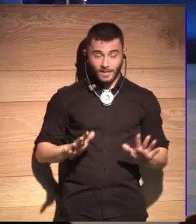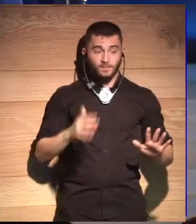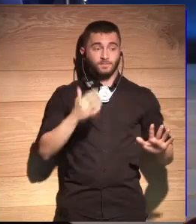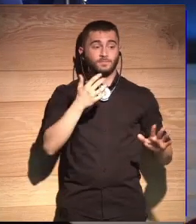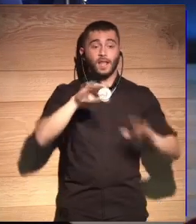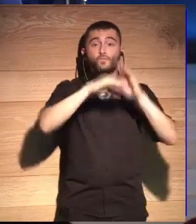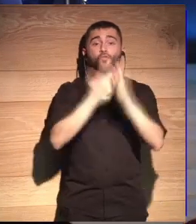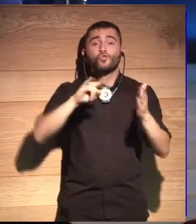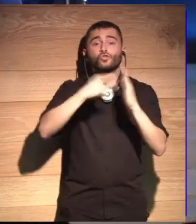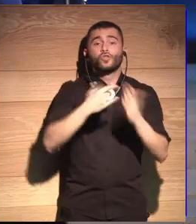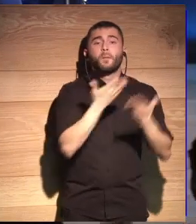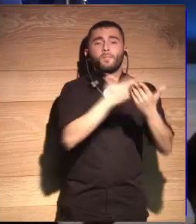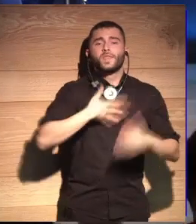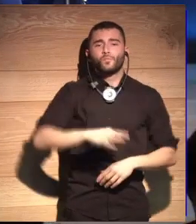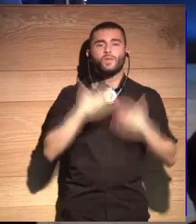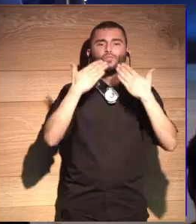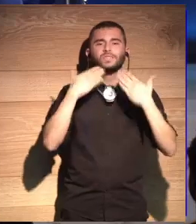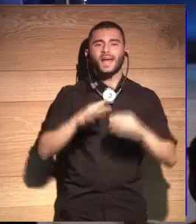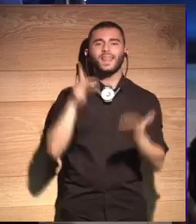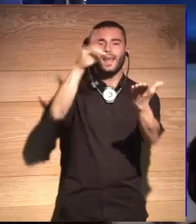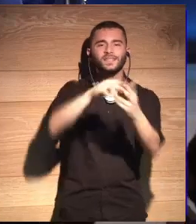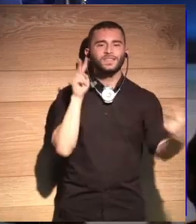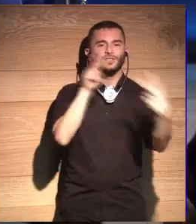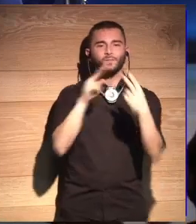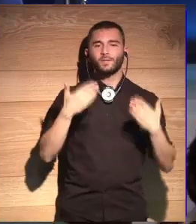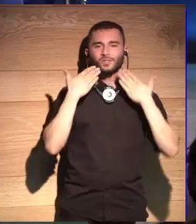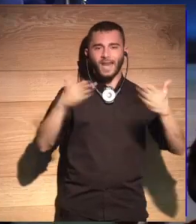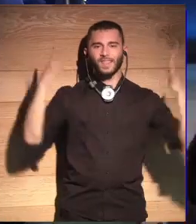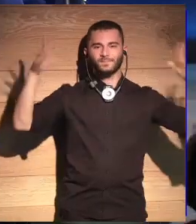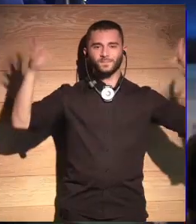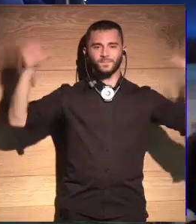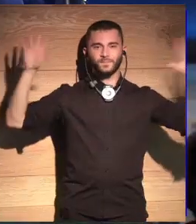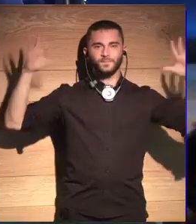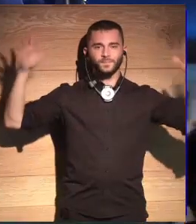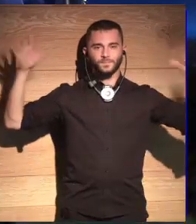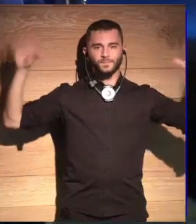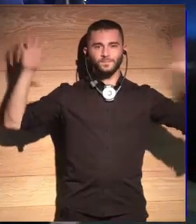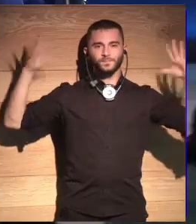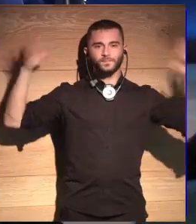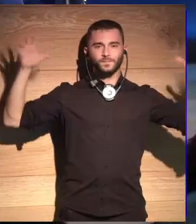whatever you consider appropriate, and he can fix the world for you. Thank you very much, and see you next time.